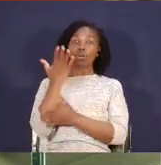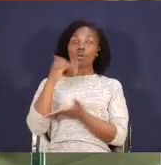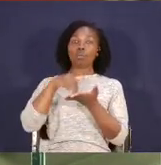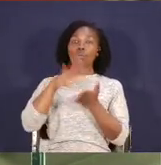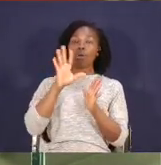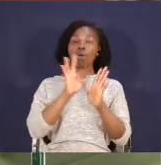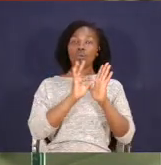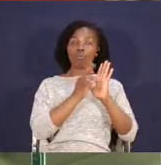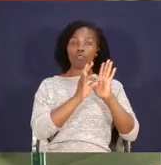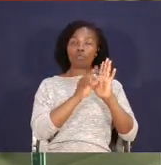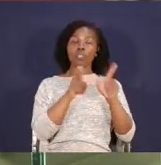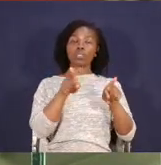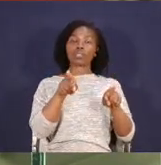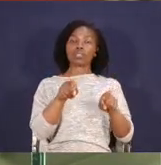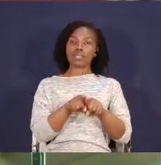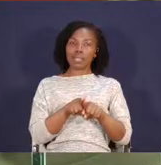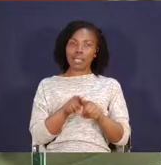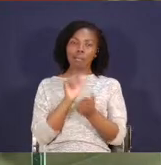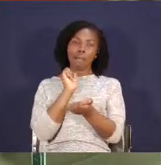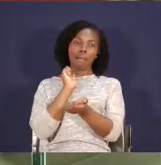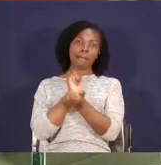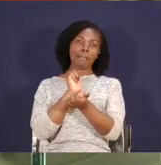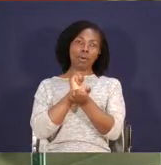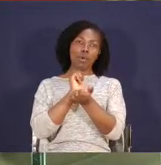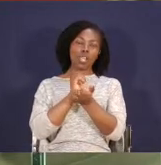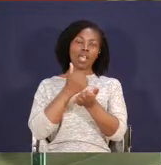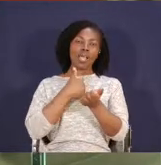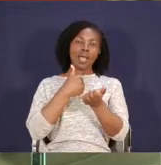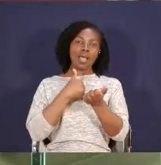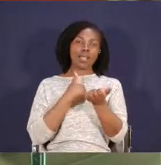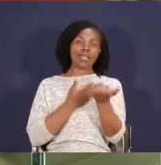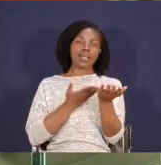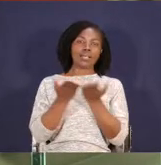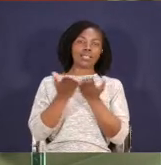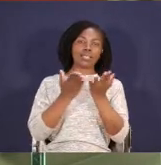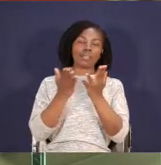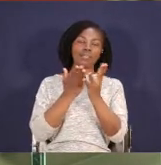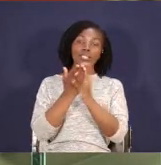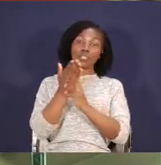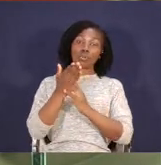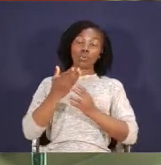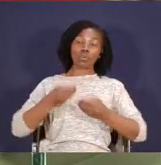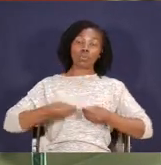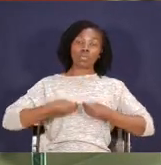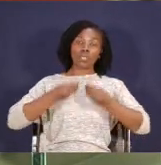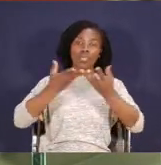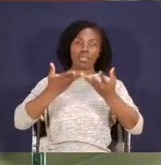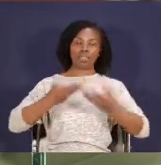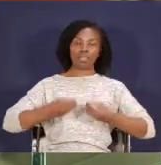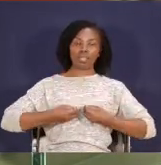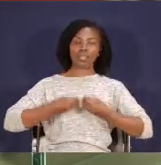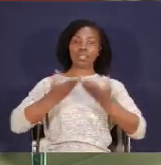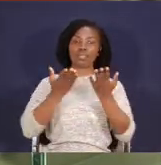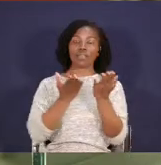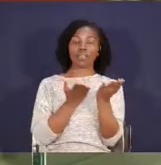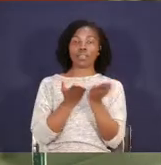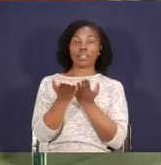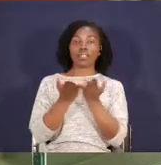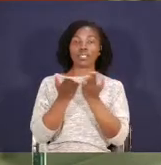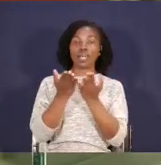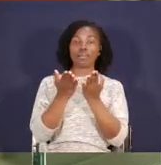Paul invested his life through service and giving, and that is the wisdom of investment,